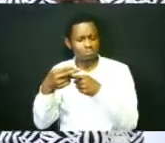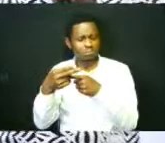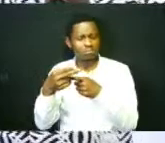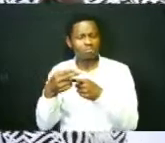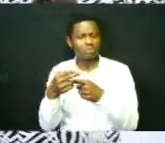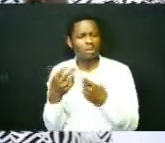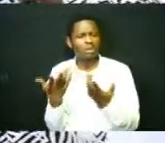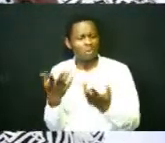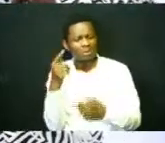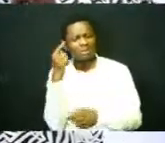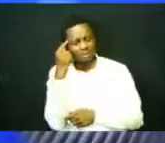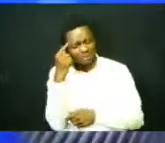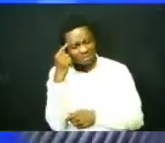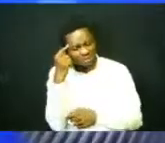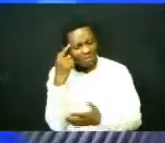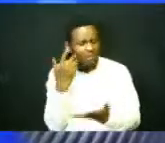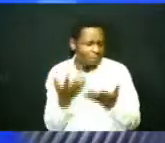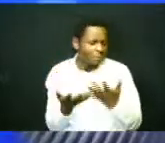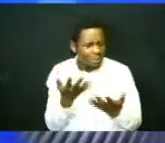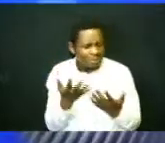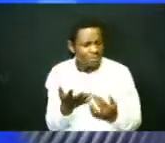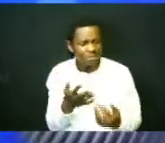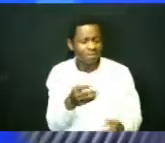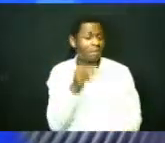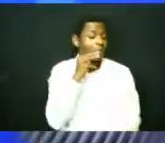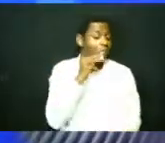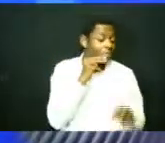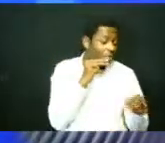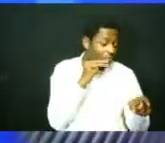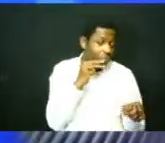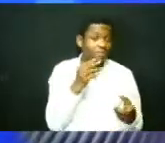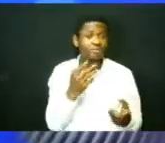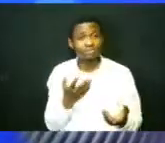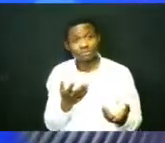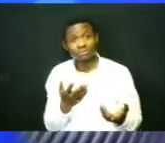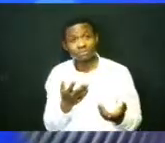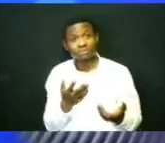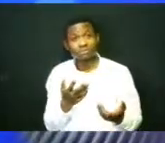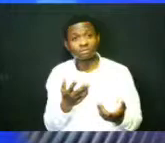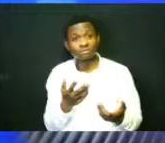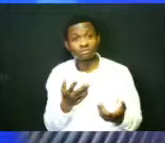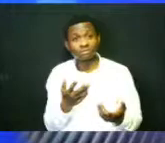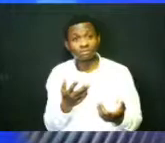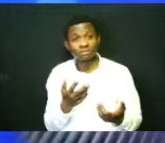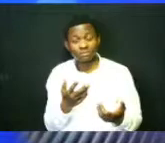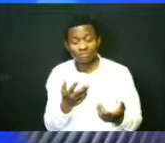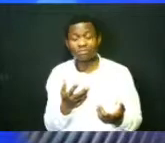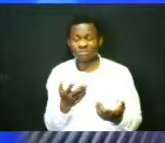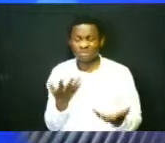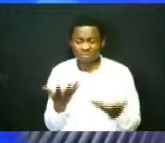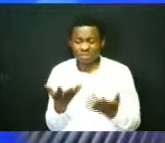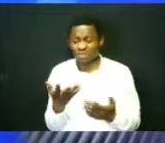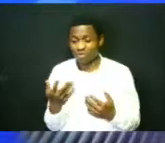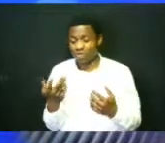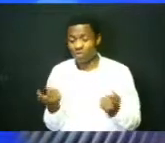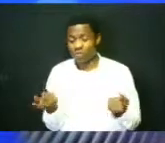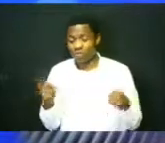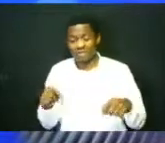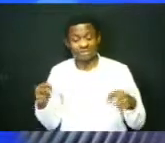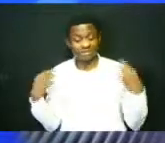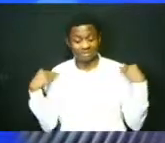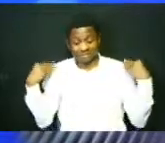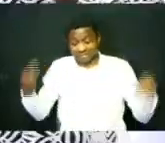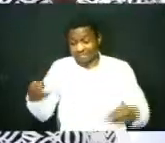I'm just trying to speculate. Maybe in the minds of Mary, he thought that when Gabriel is coming, some important people like Daniel, the